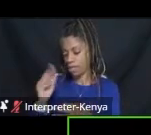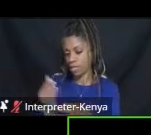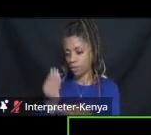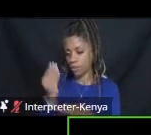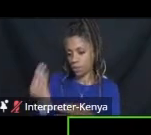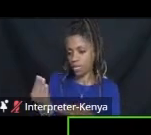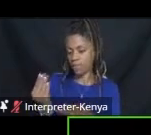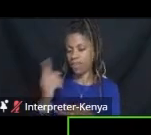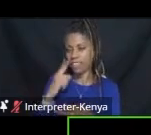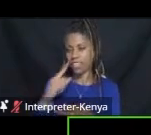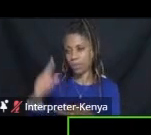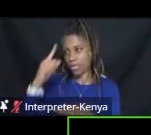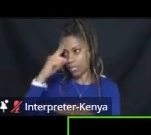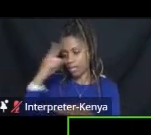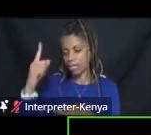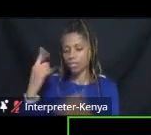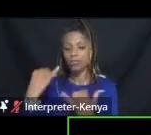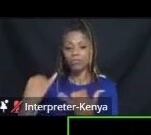groups.